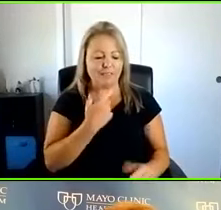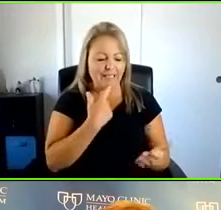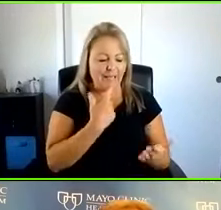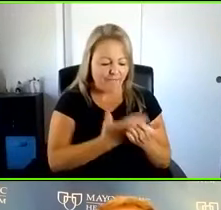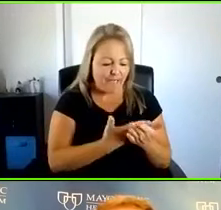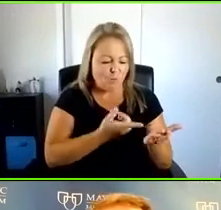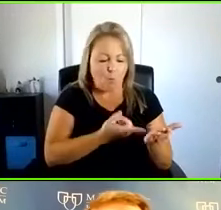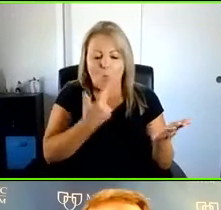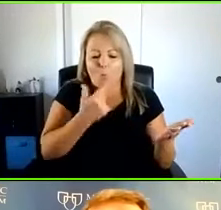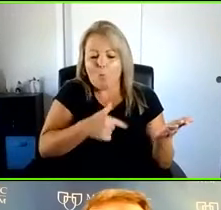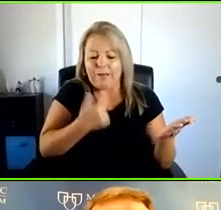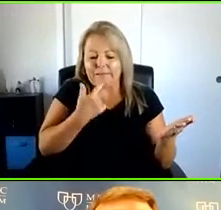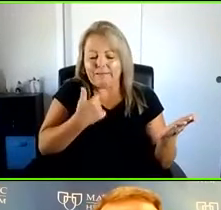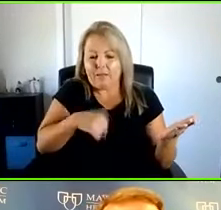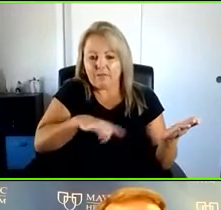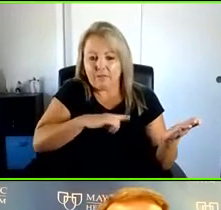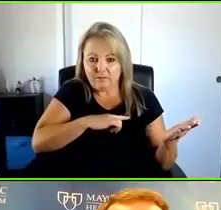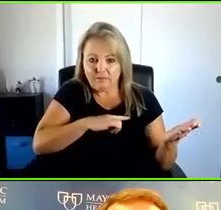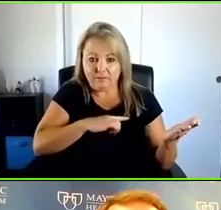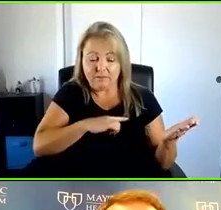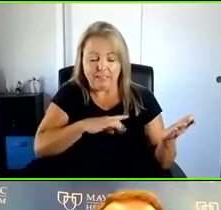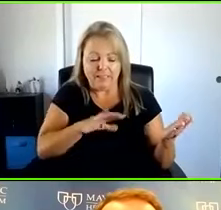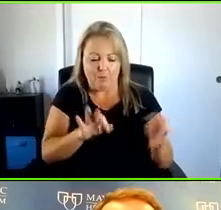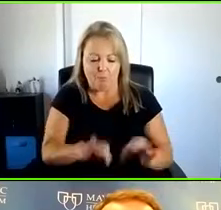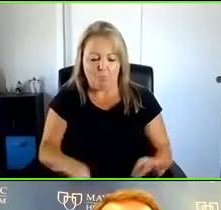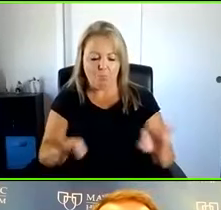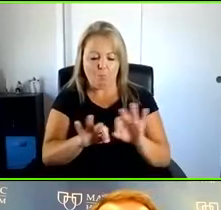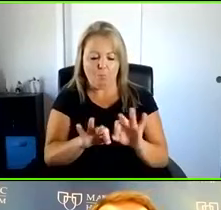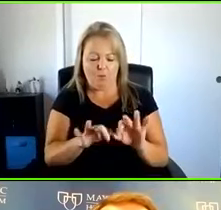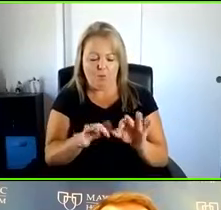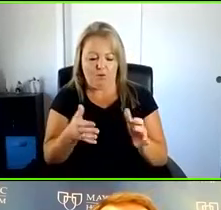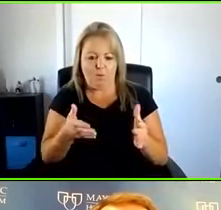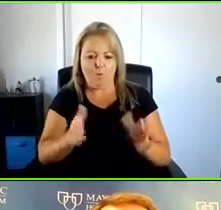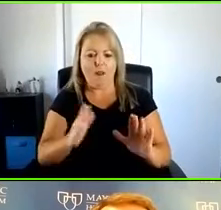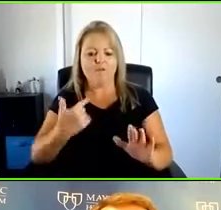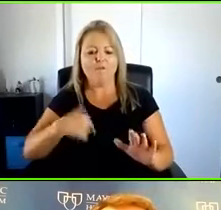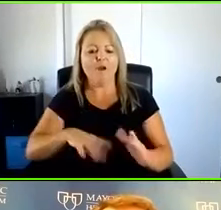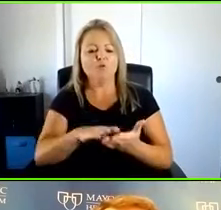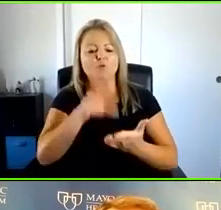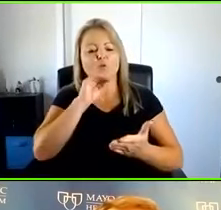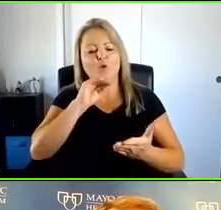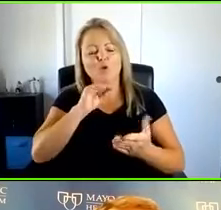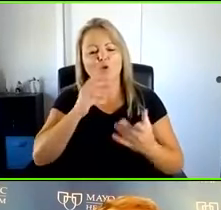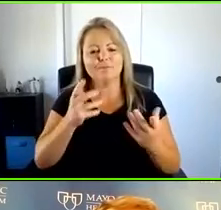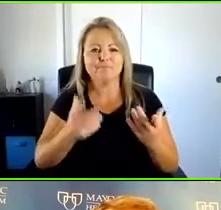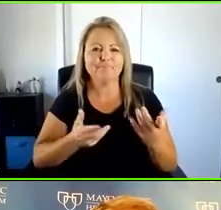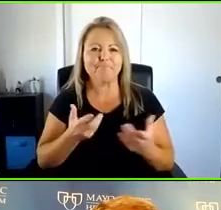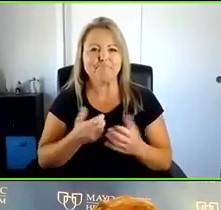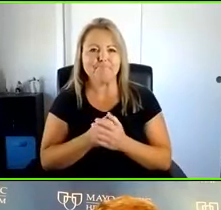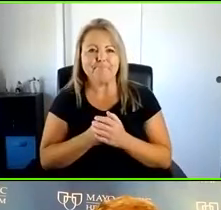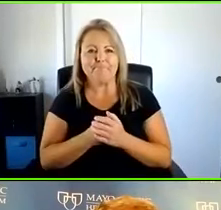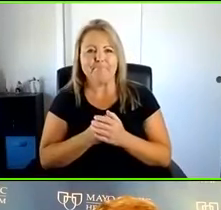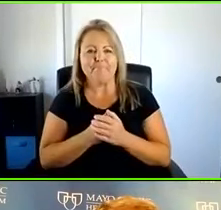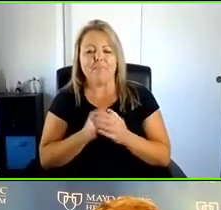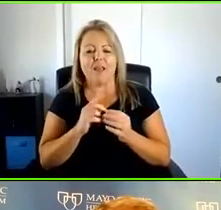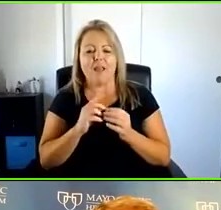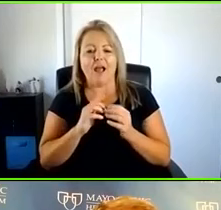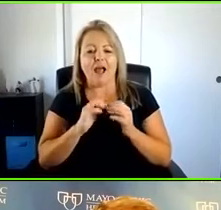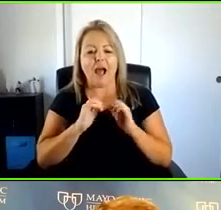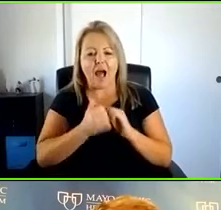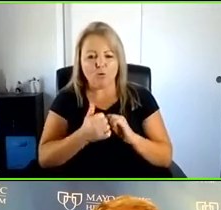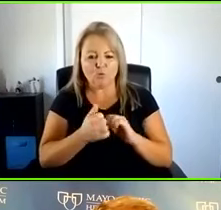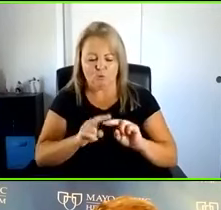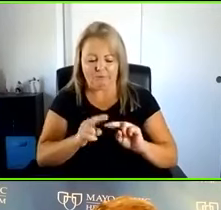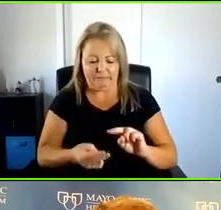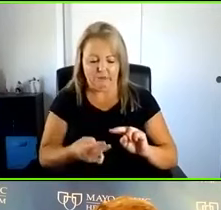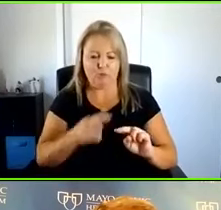our community is an important way for us to learn about that to help decrease our